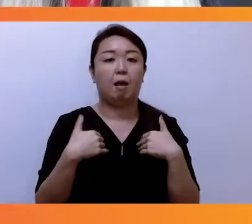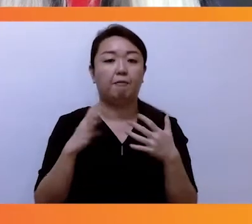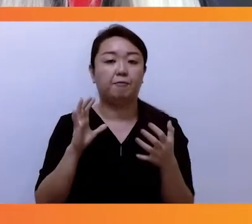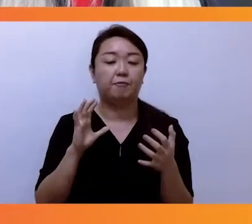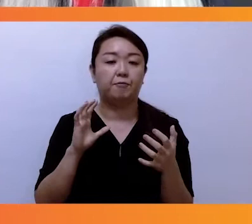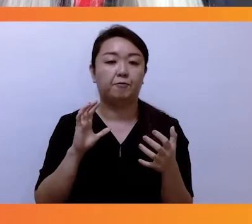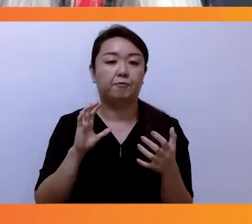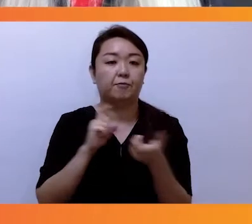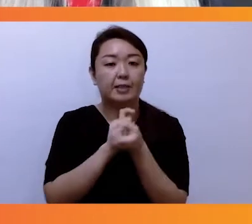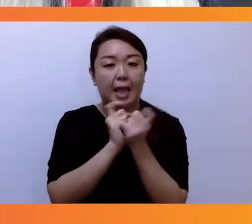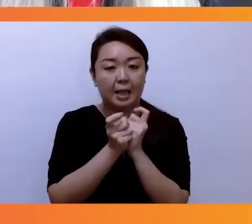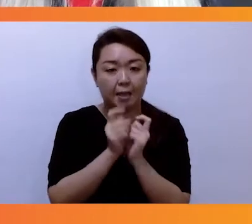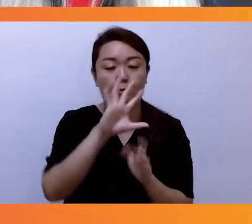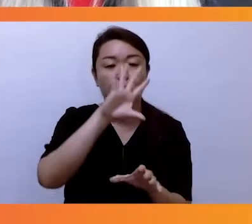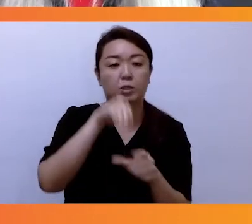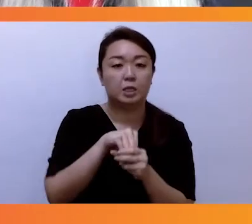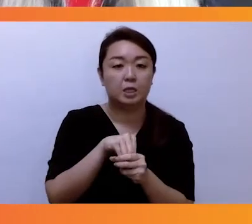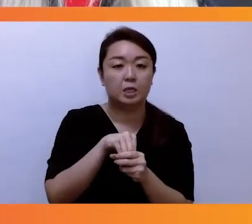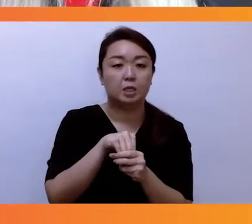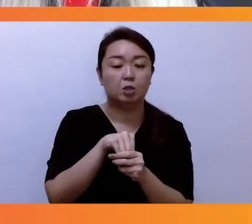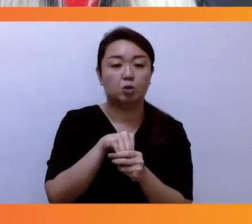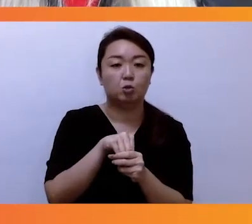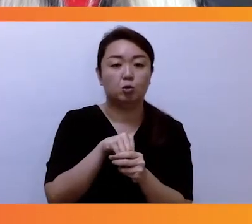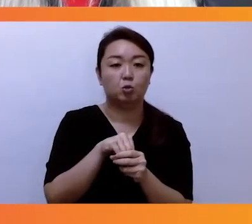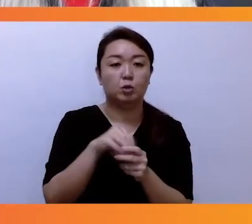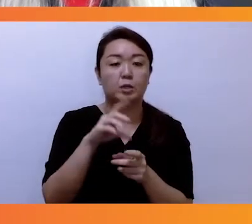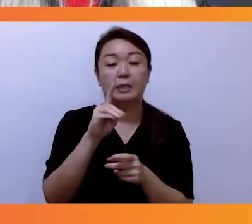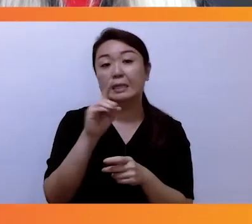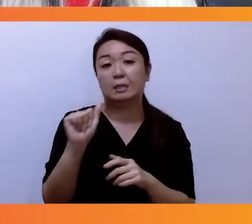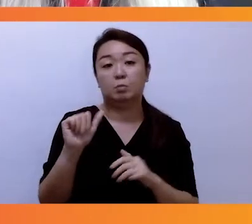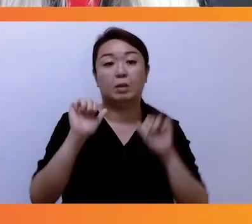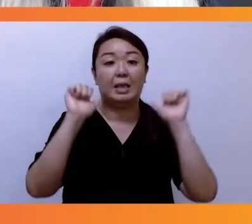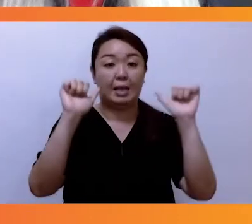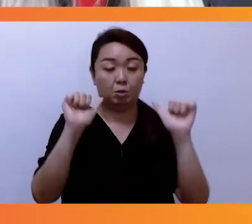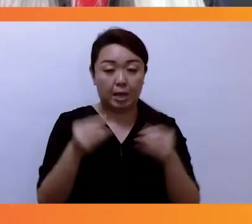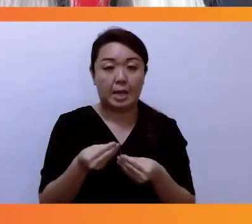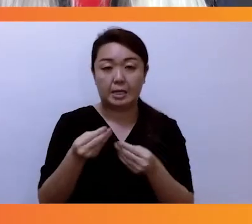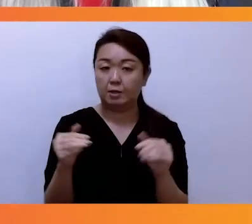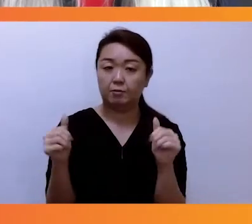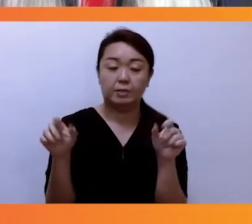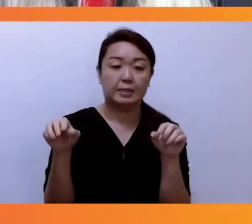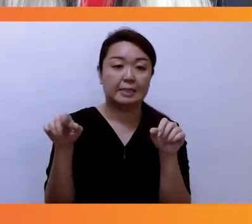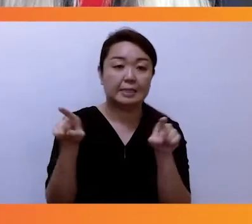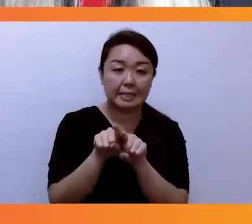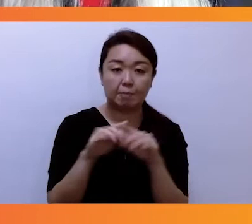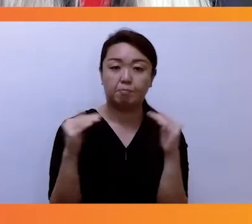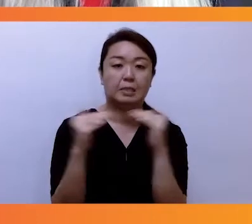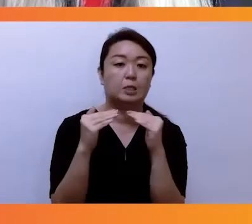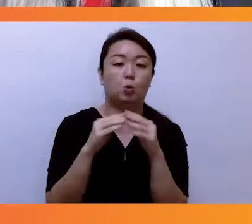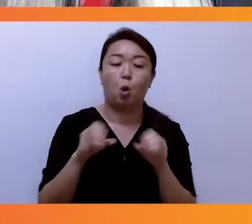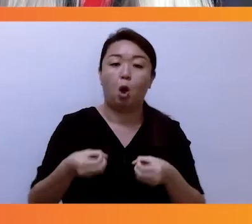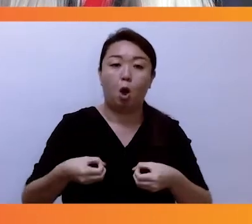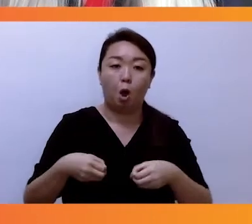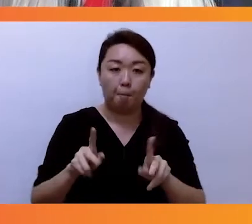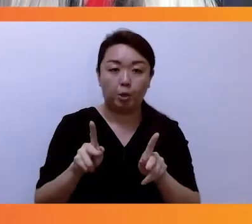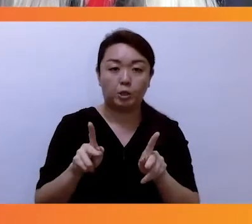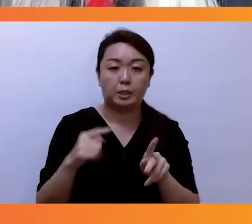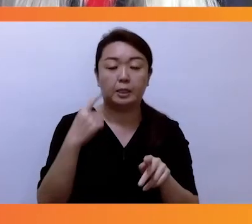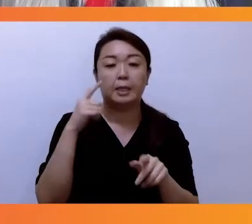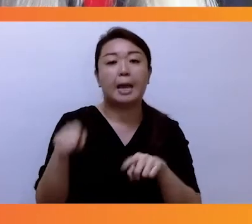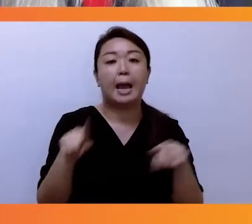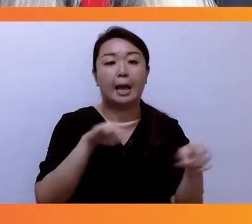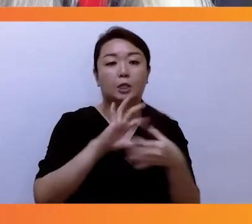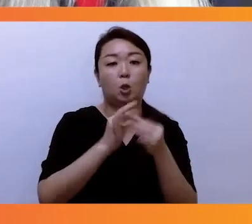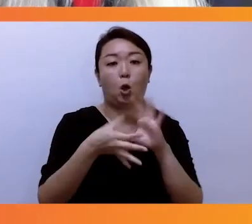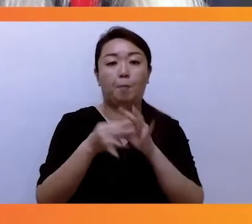has adapted to include our para-athletes and give them the same equal opportunities as our